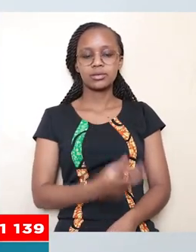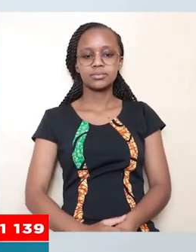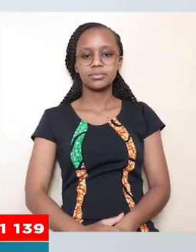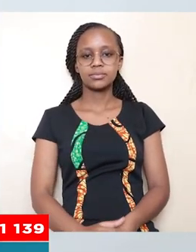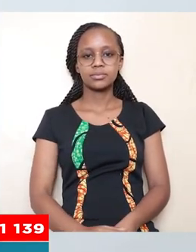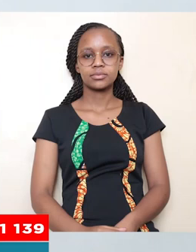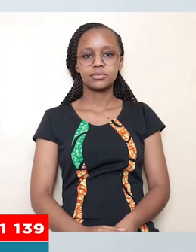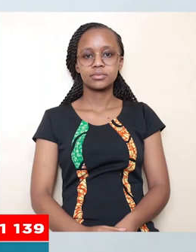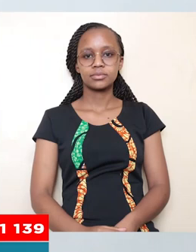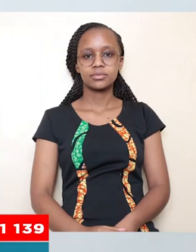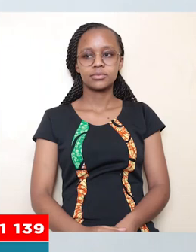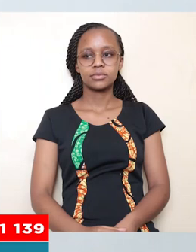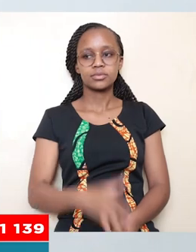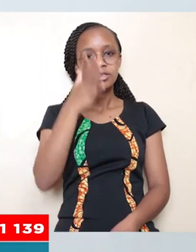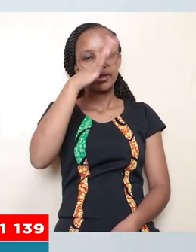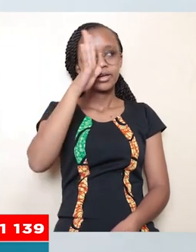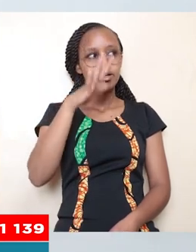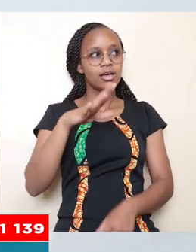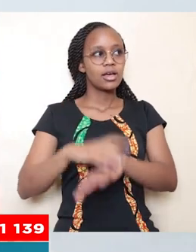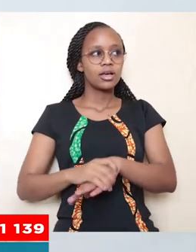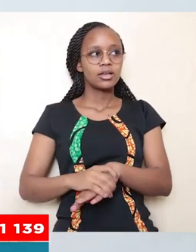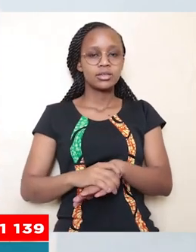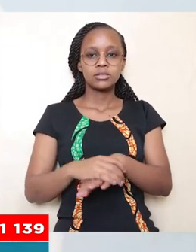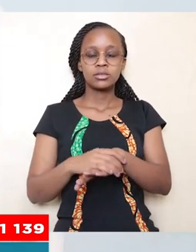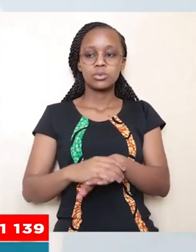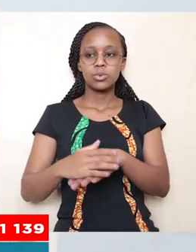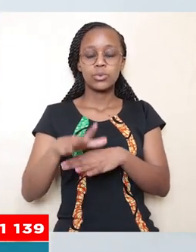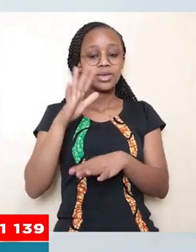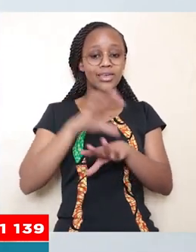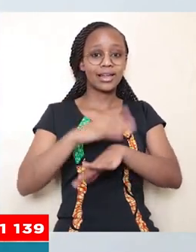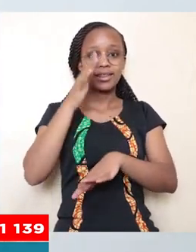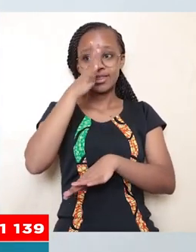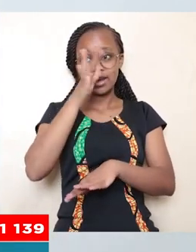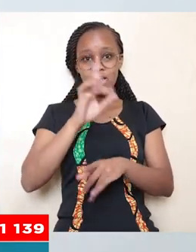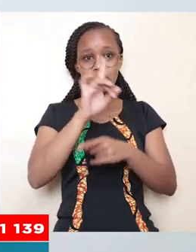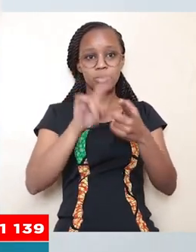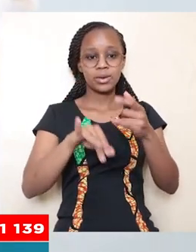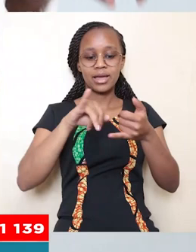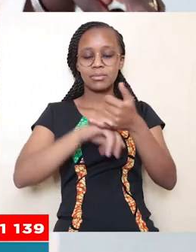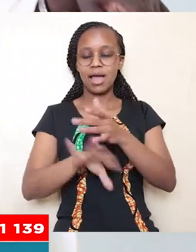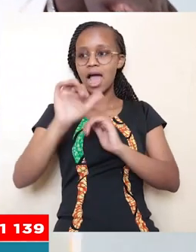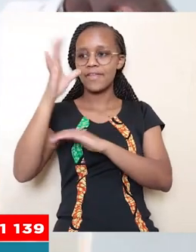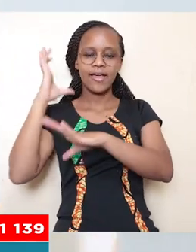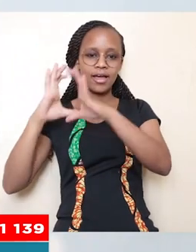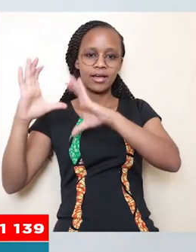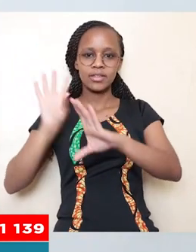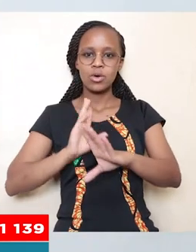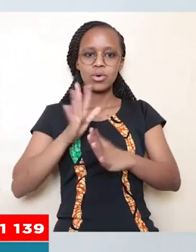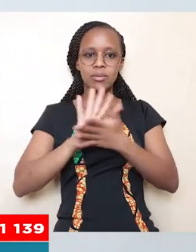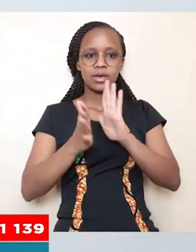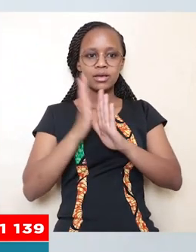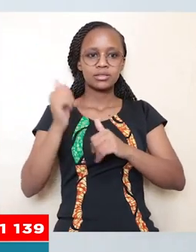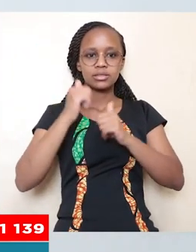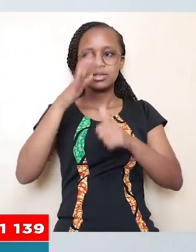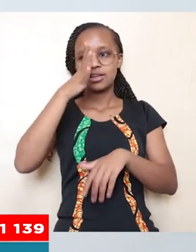we consume this lie. We consume this lie that when we marry from other cultures, we become